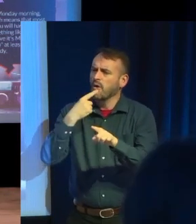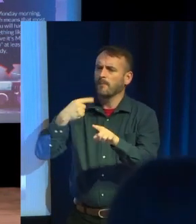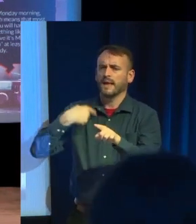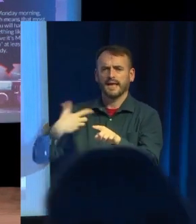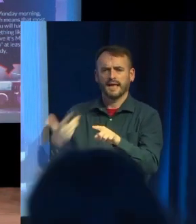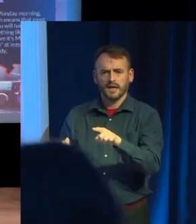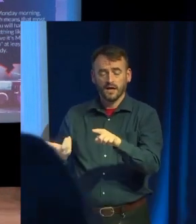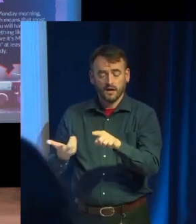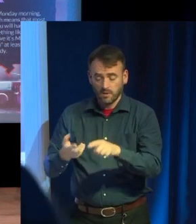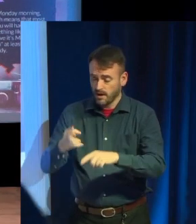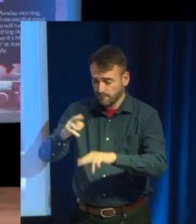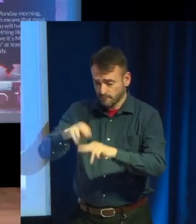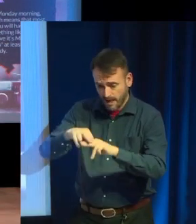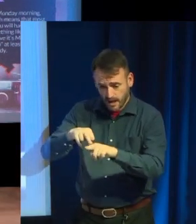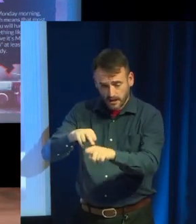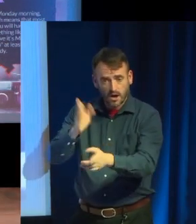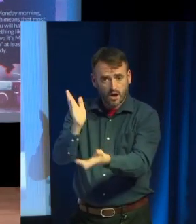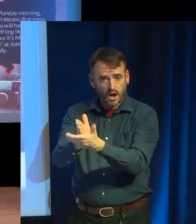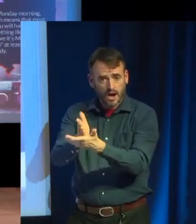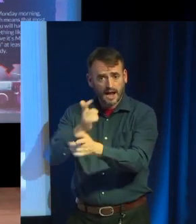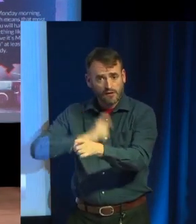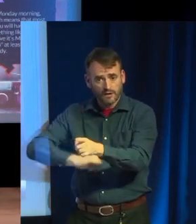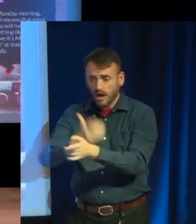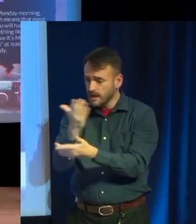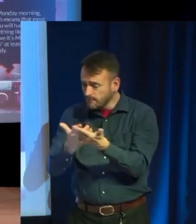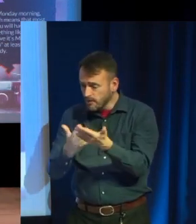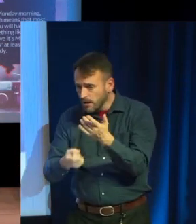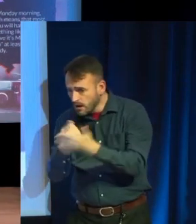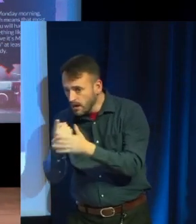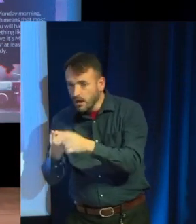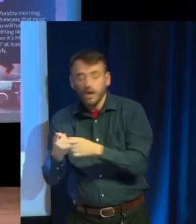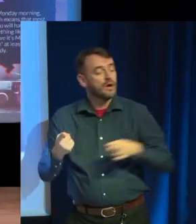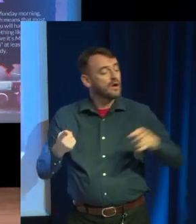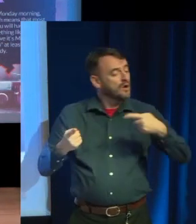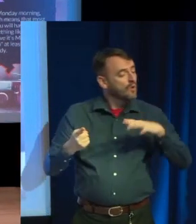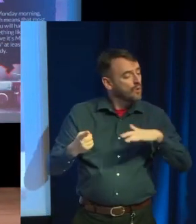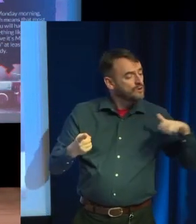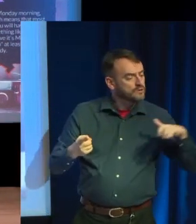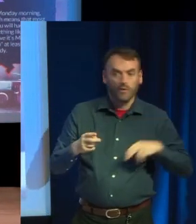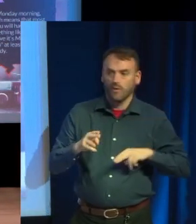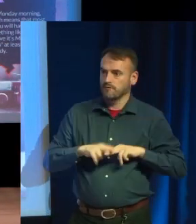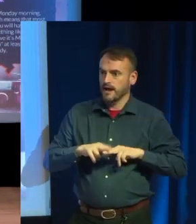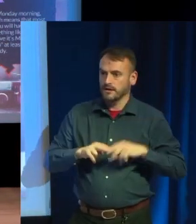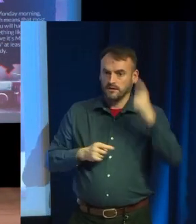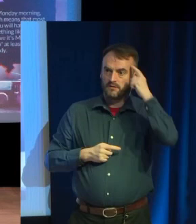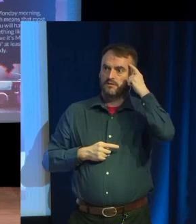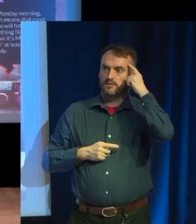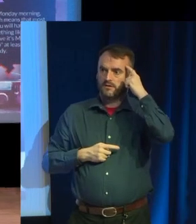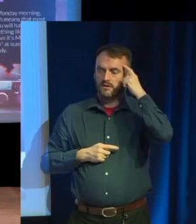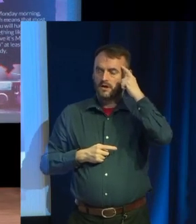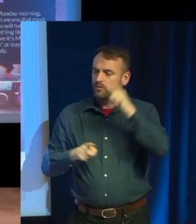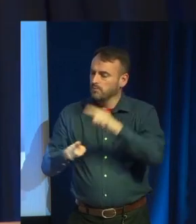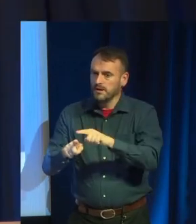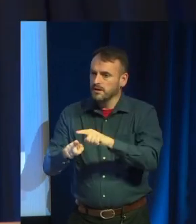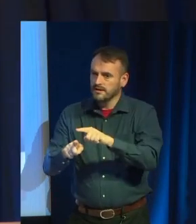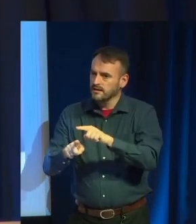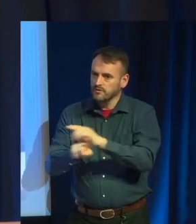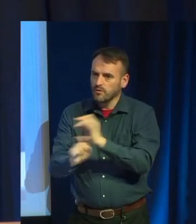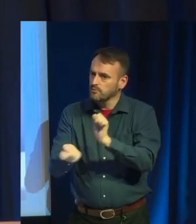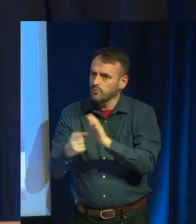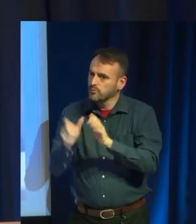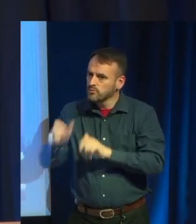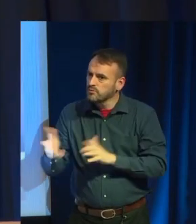people will remember the name and think, oh, we'll see him later, or hear him later in this case. So make sure you guide